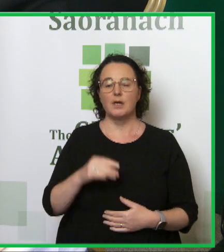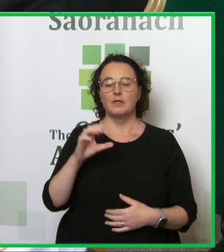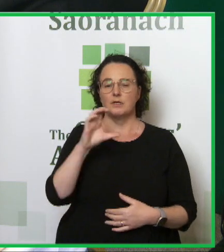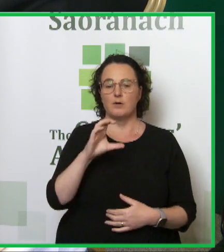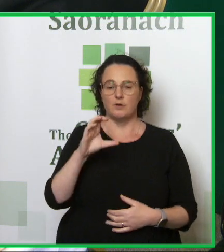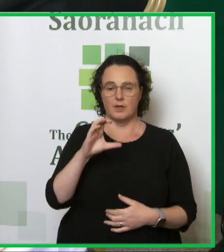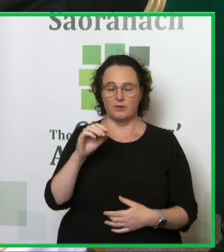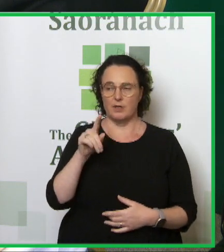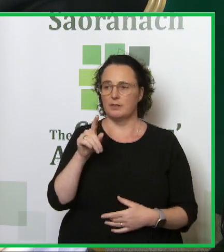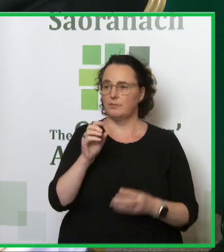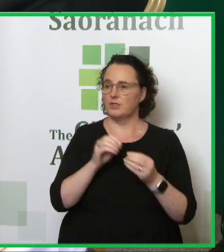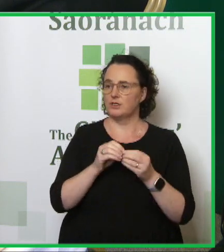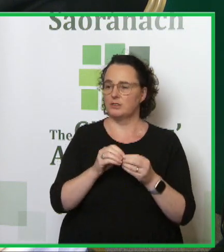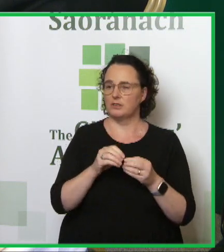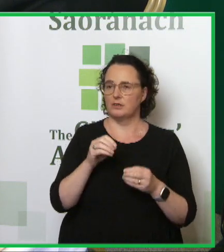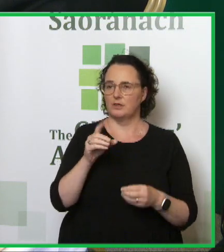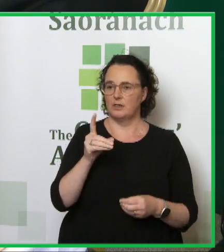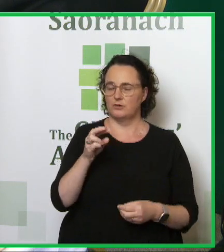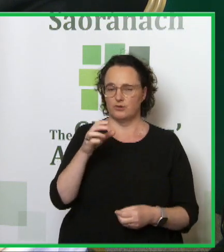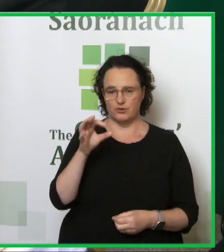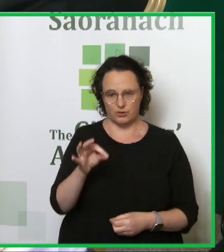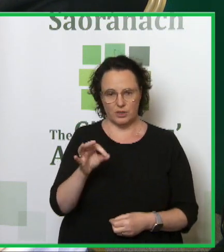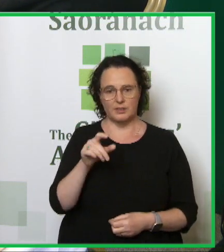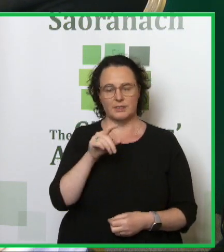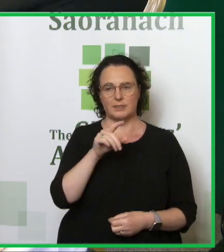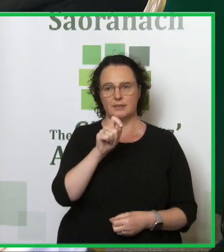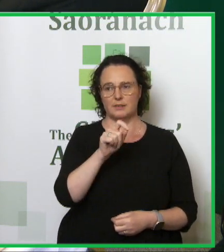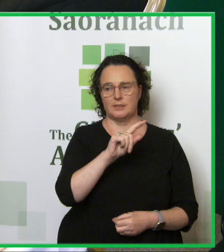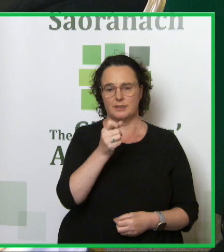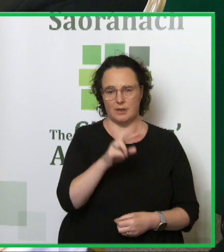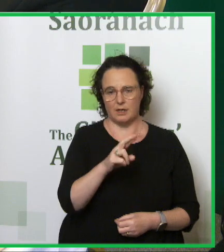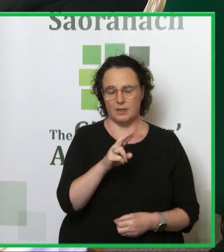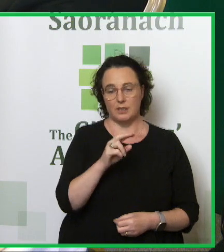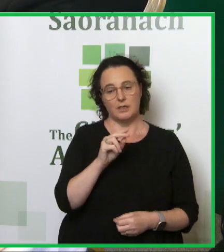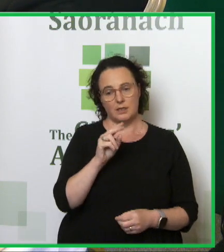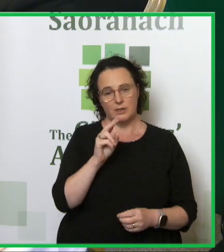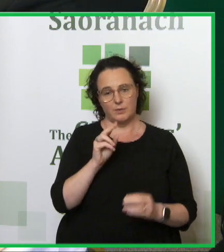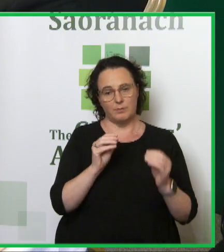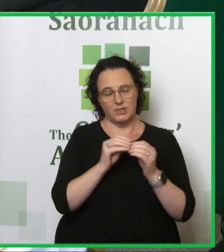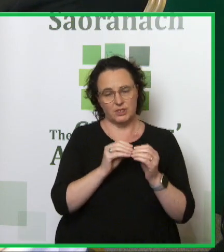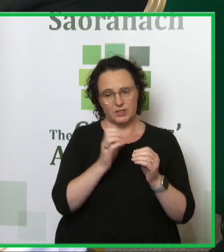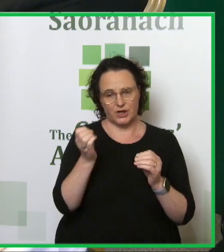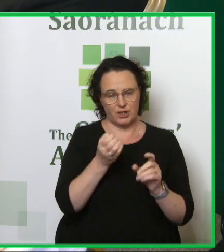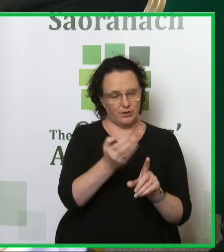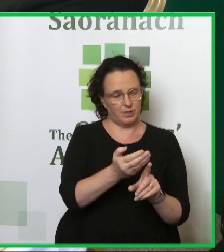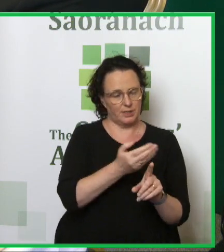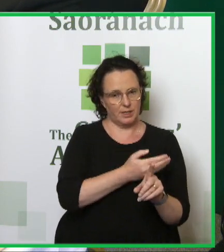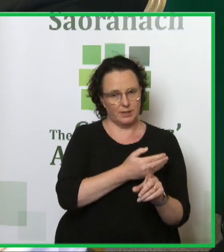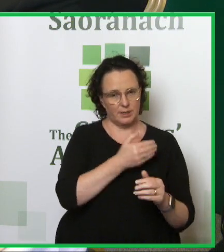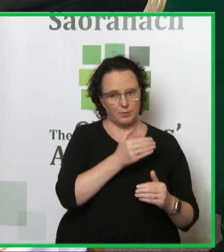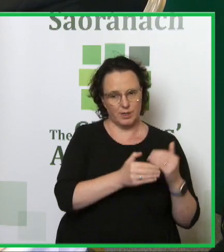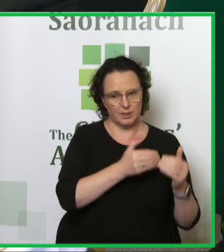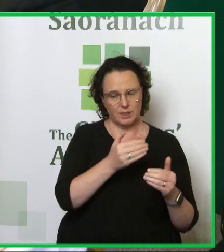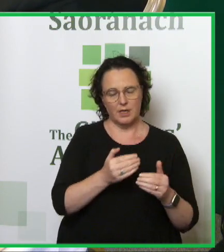a drug czar, I think that it's a suggestion that might have been made earlier in the process. The idea that has emerged